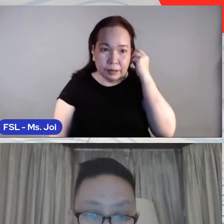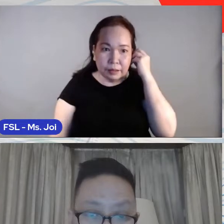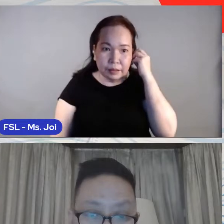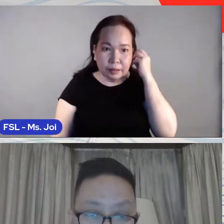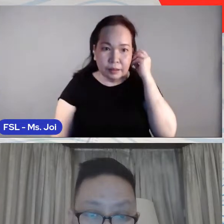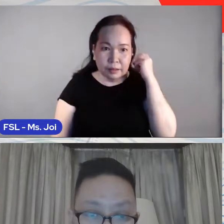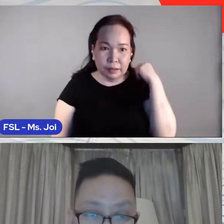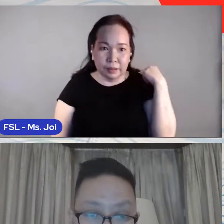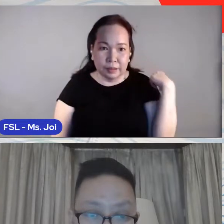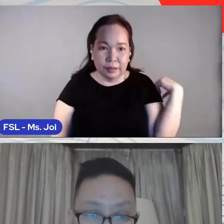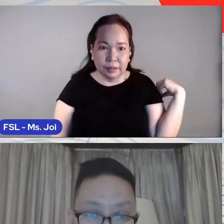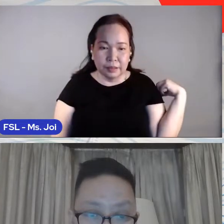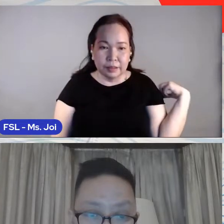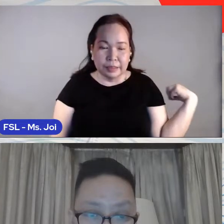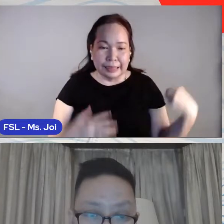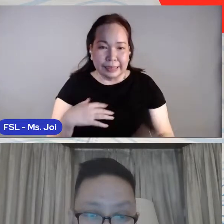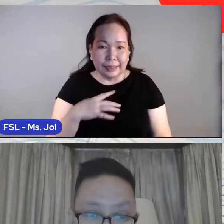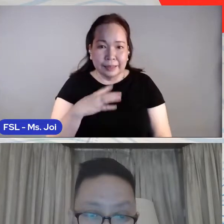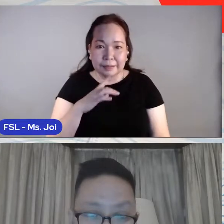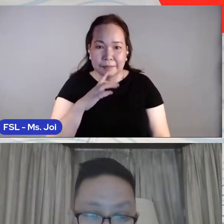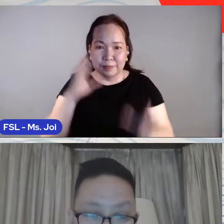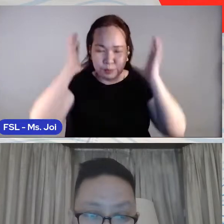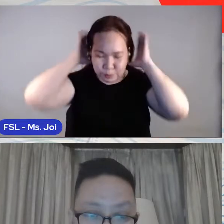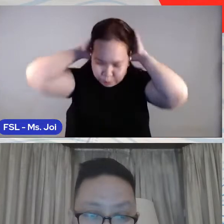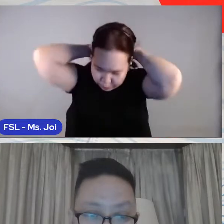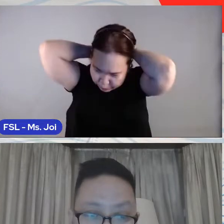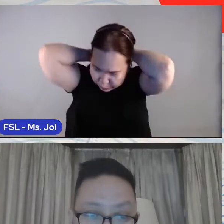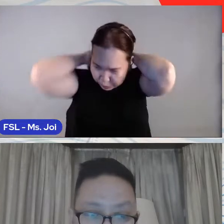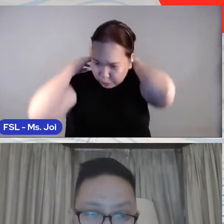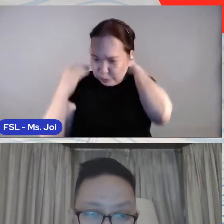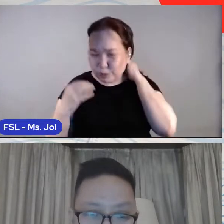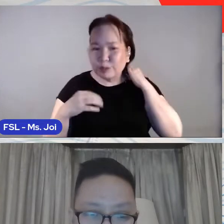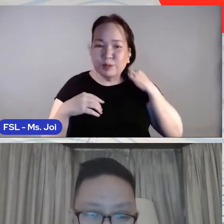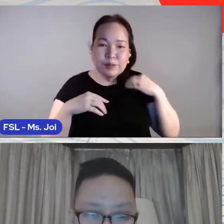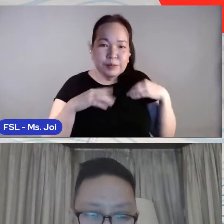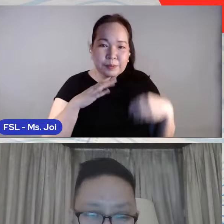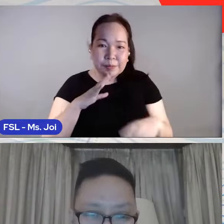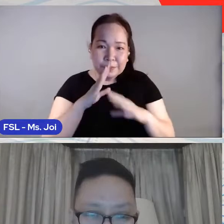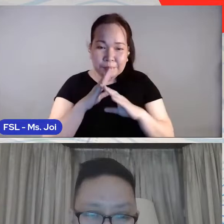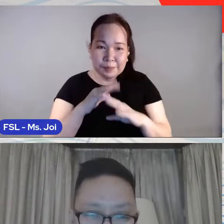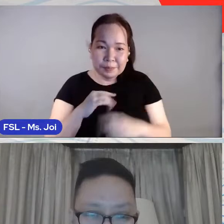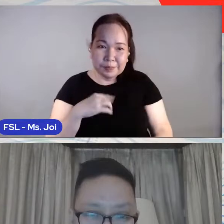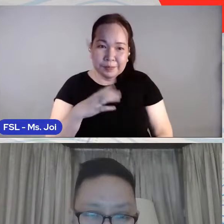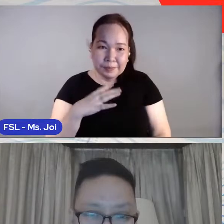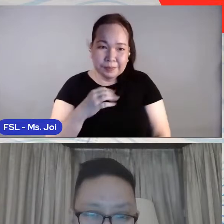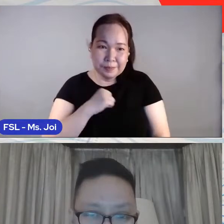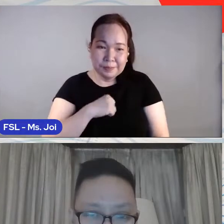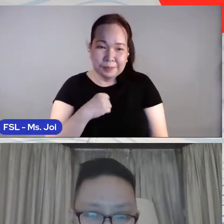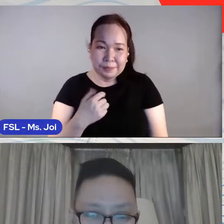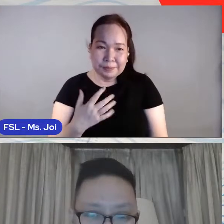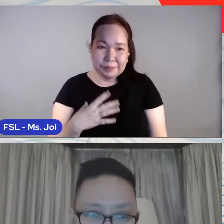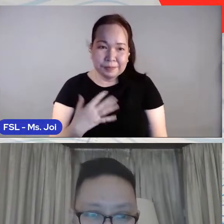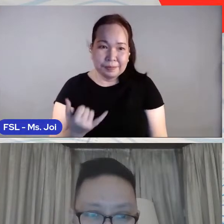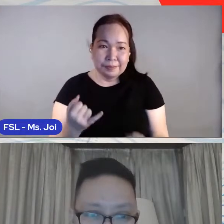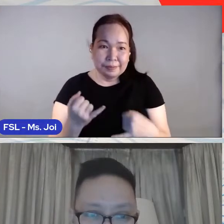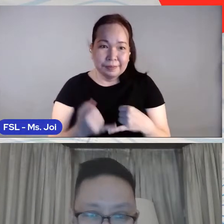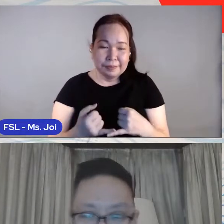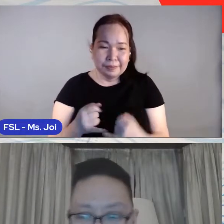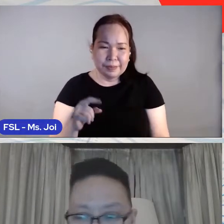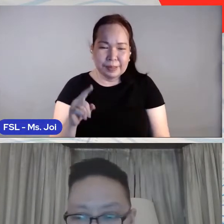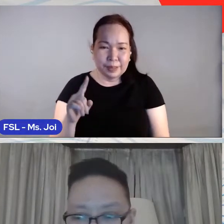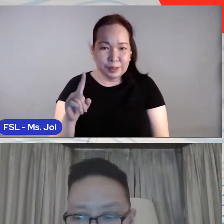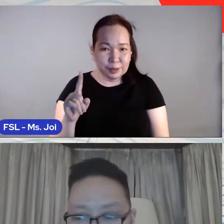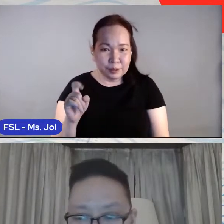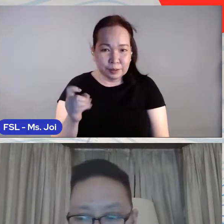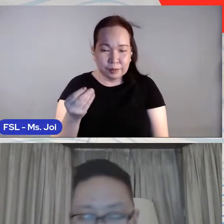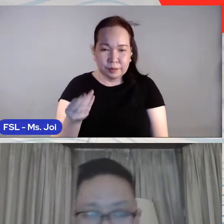nakamute ka ata, Alexa. Okay, sorry. we're down to the last few questions po.